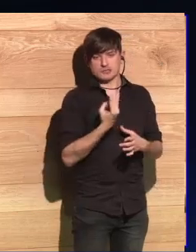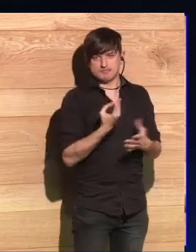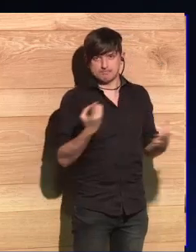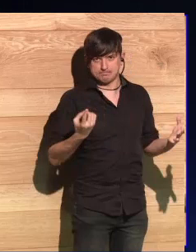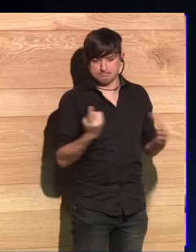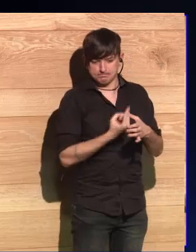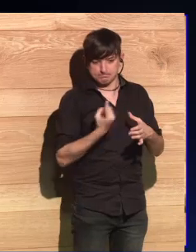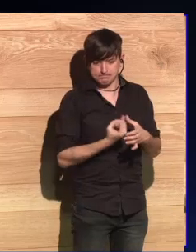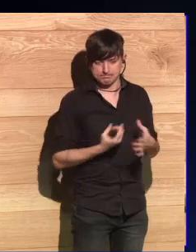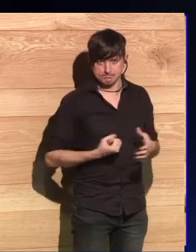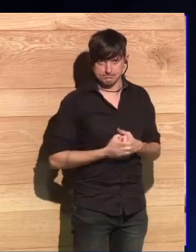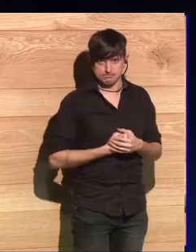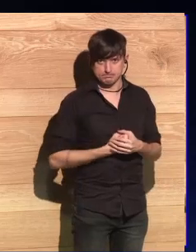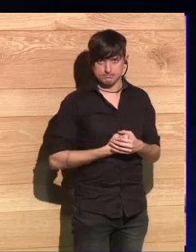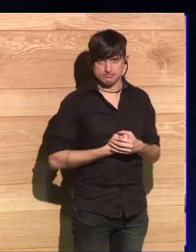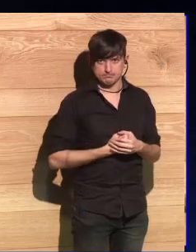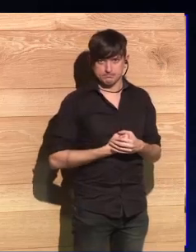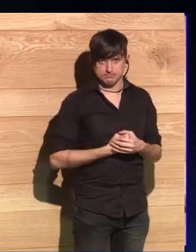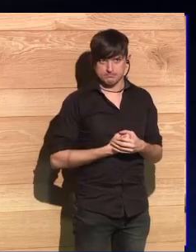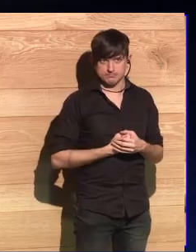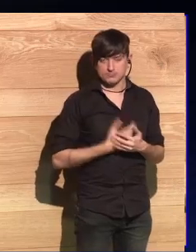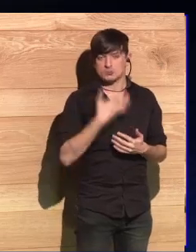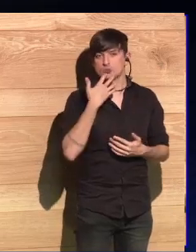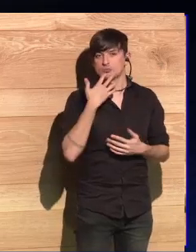this helplessness.